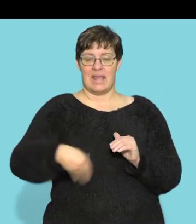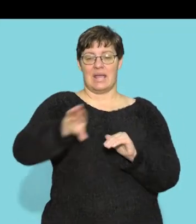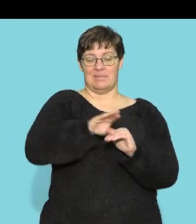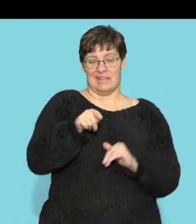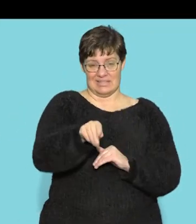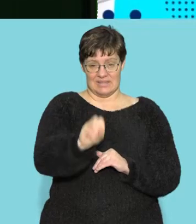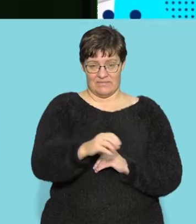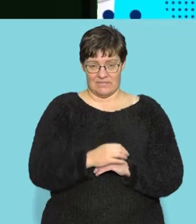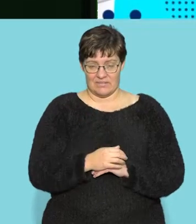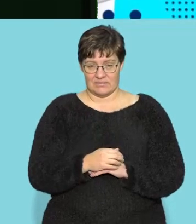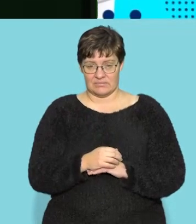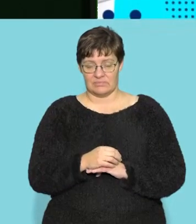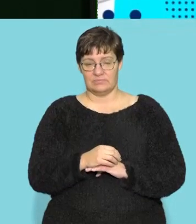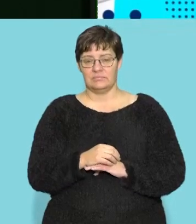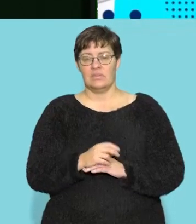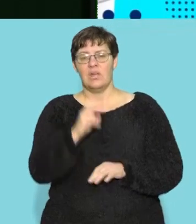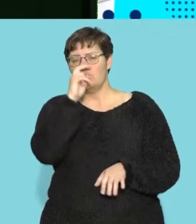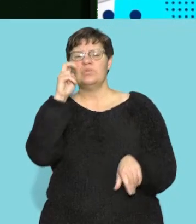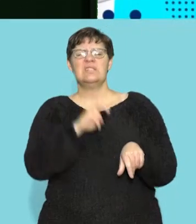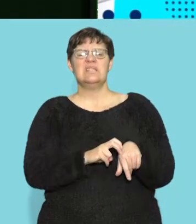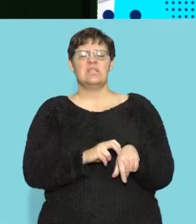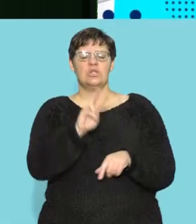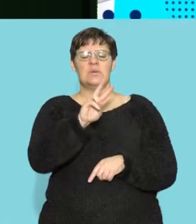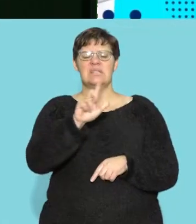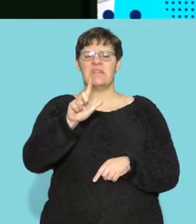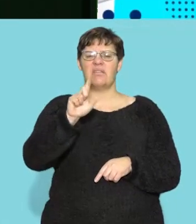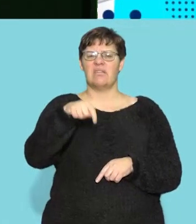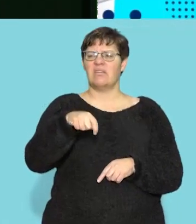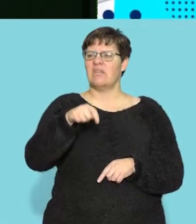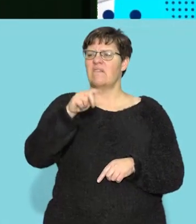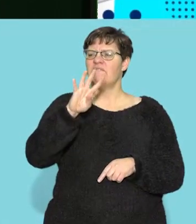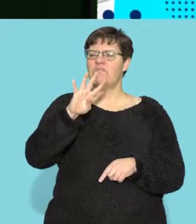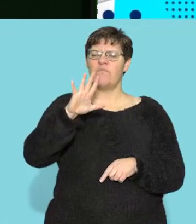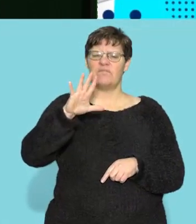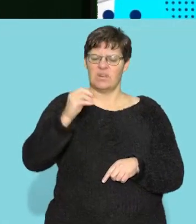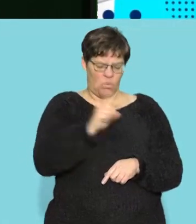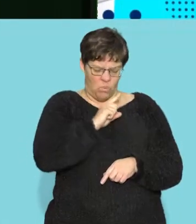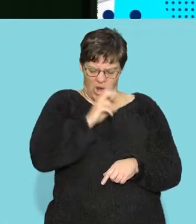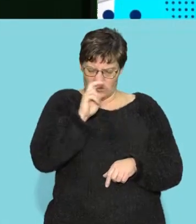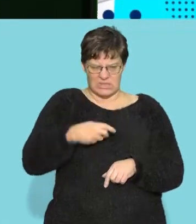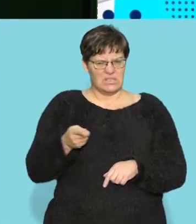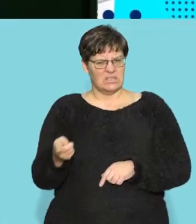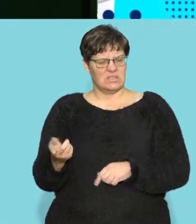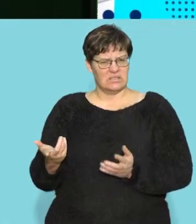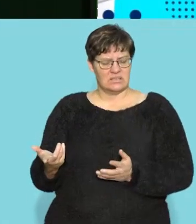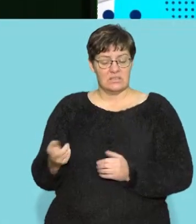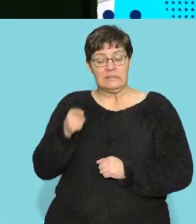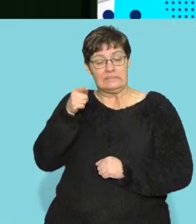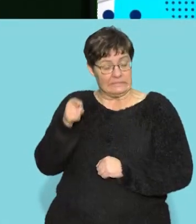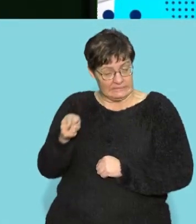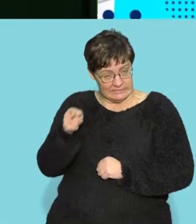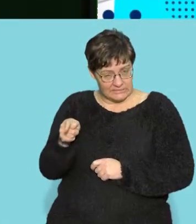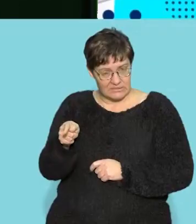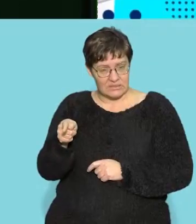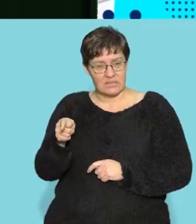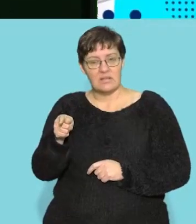capitalized. Right. What do you need the 27,450 Rand for? The 27,450 Rand